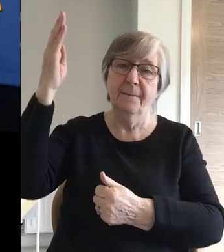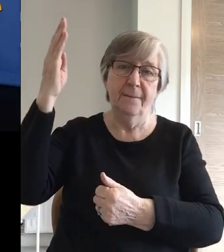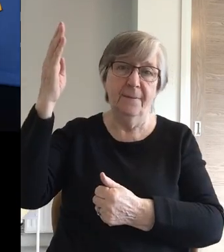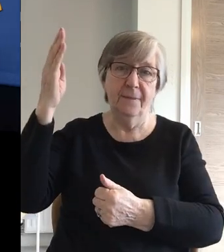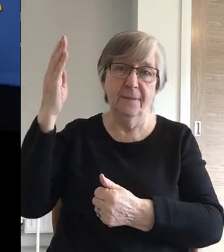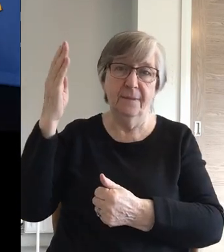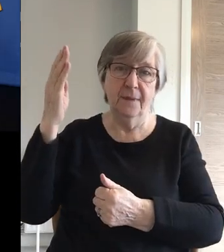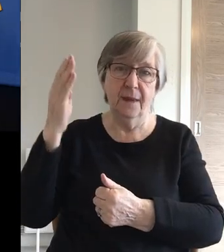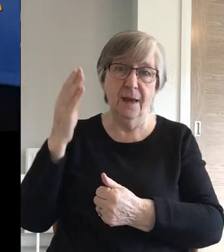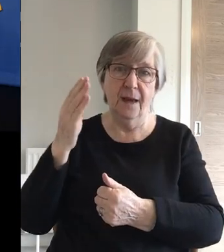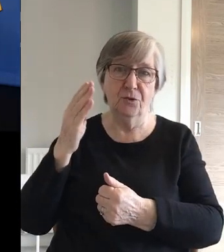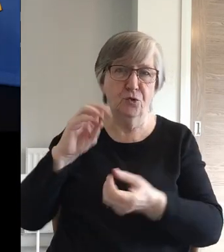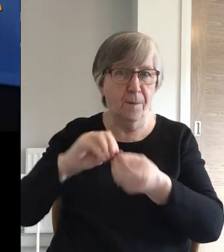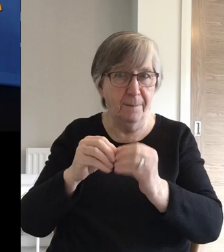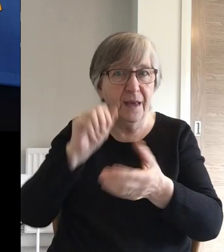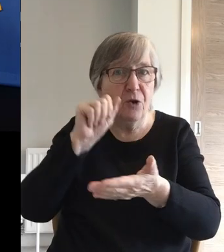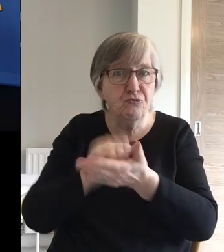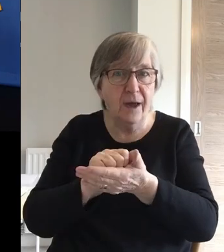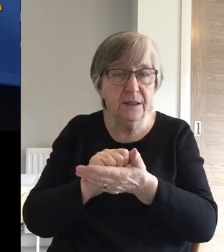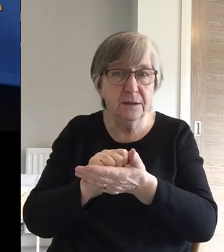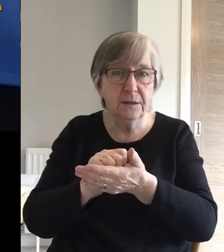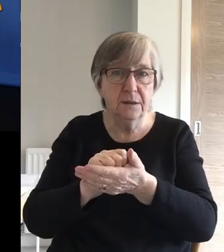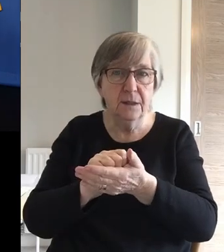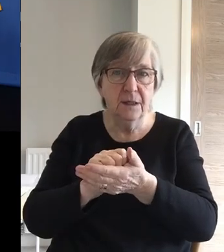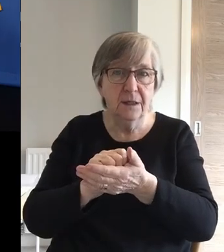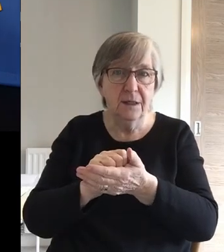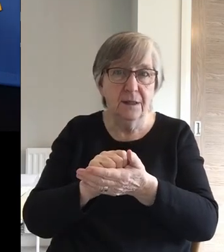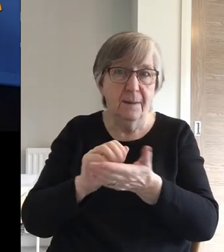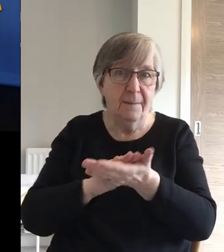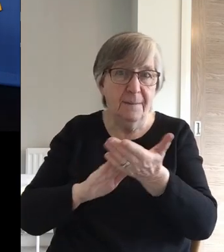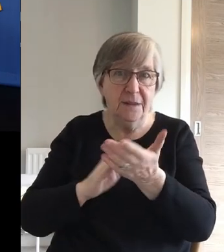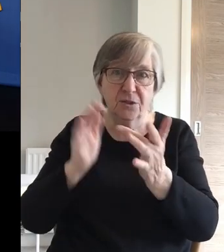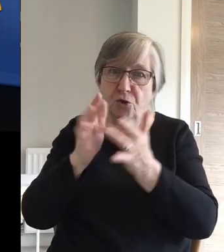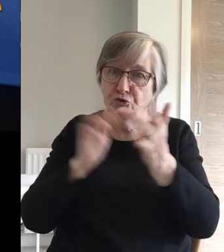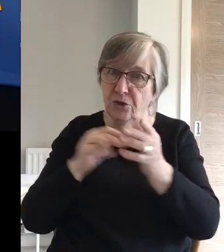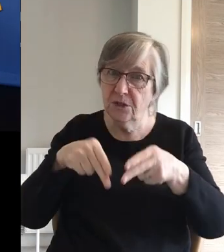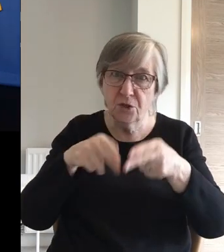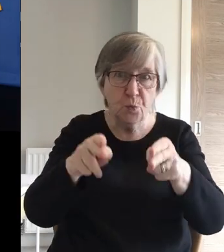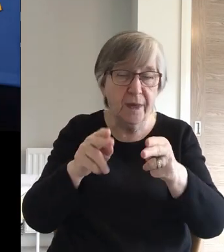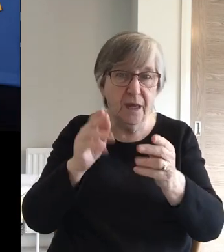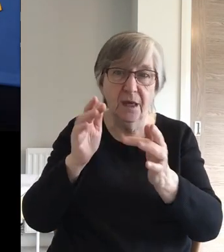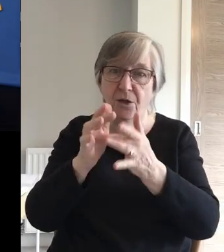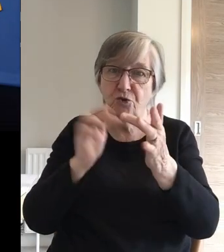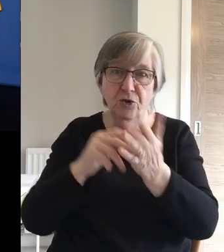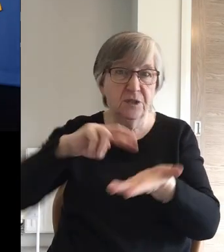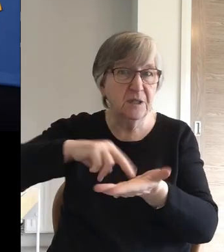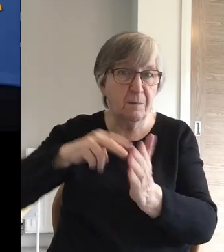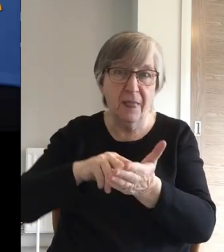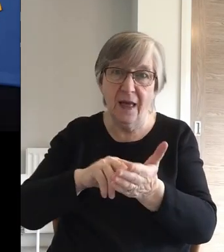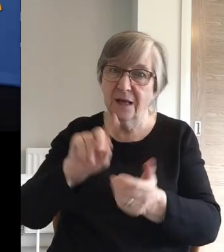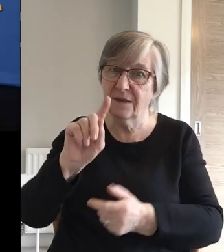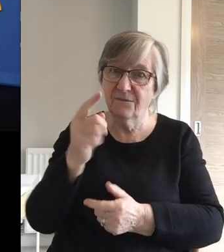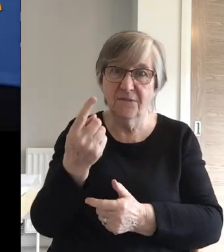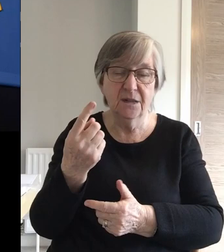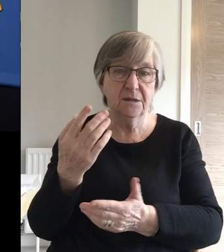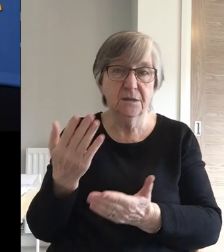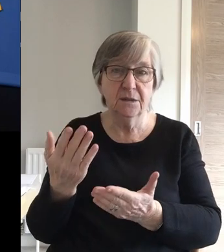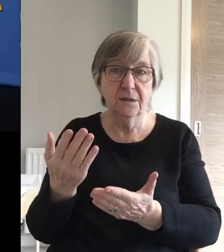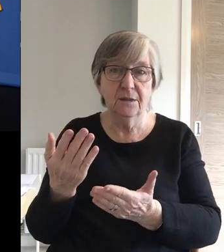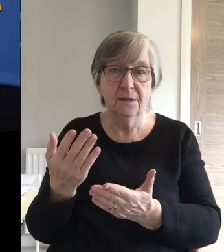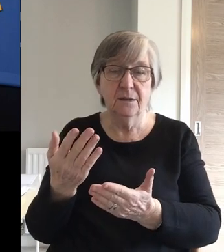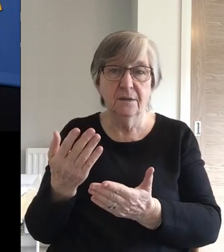And to get it right in terms of putting Jesus' way and Jesus' purpose and priorities into practice, to get that